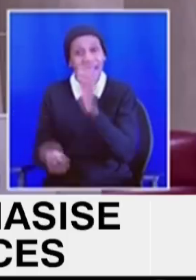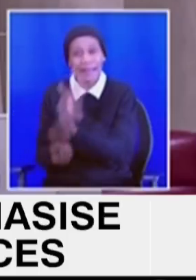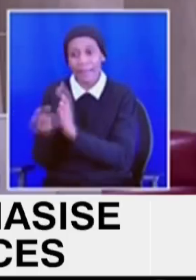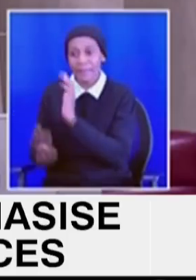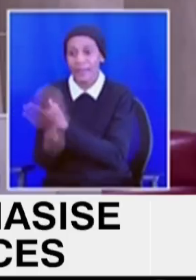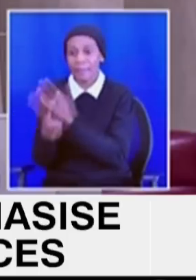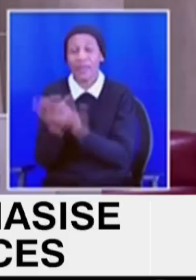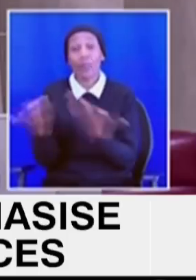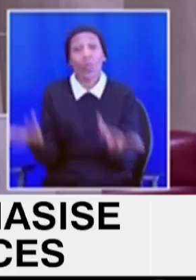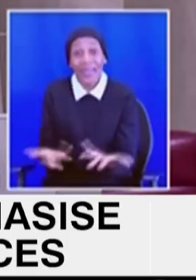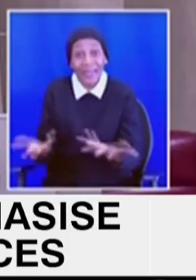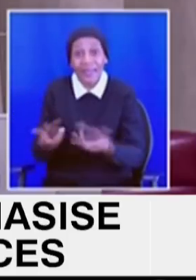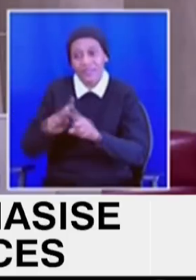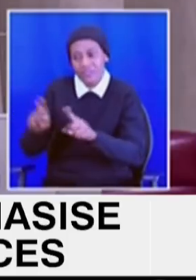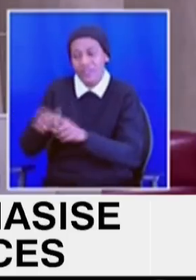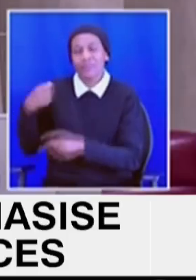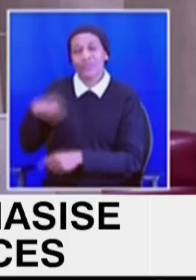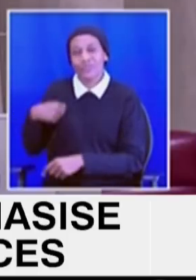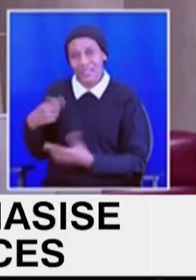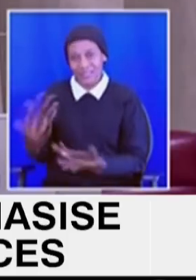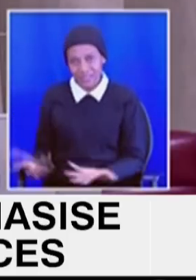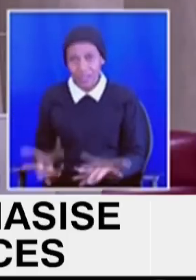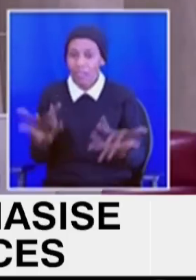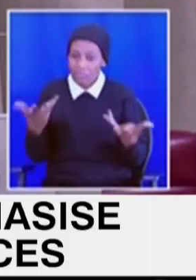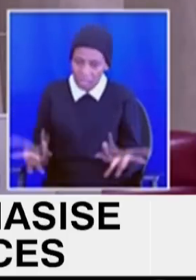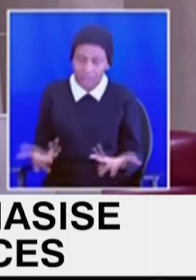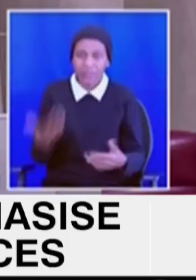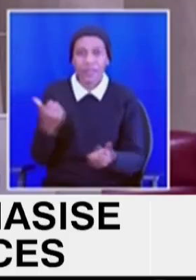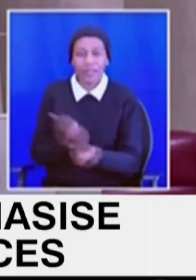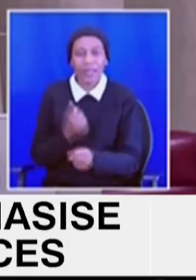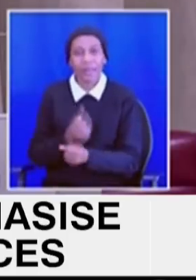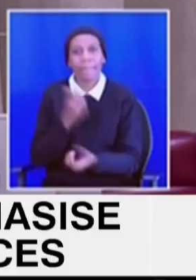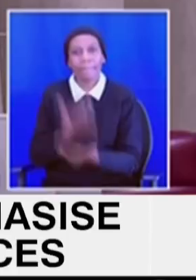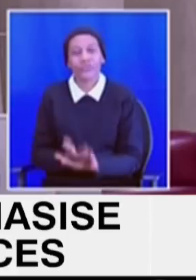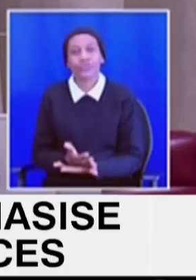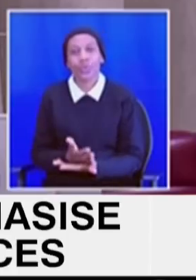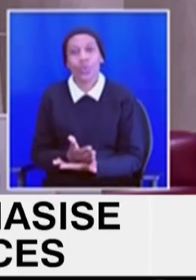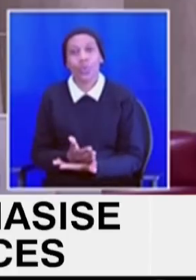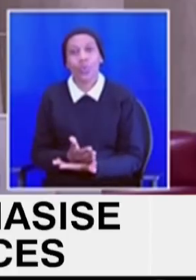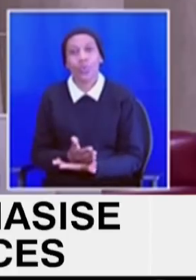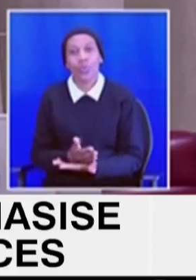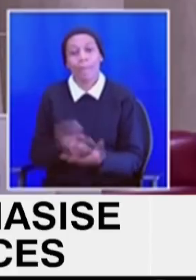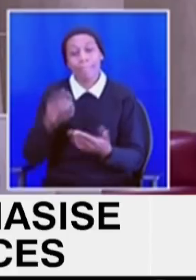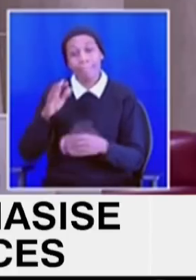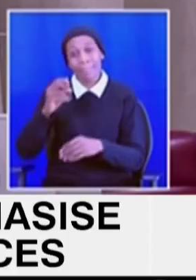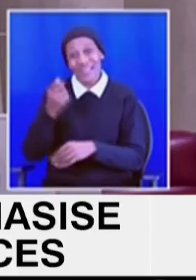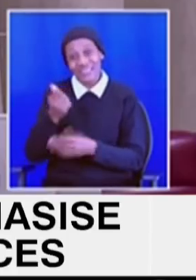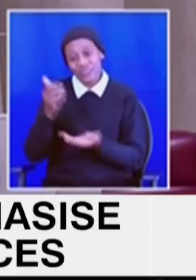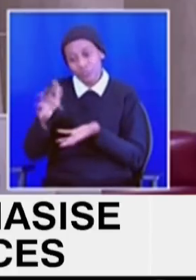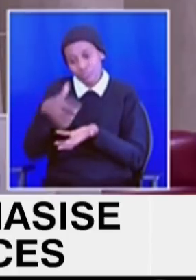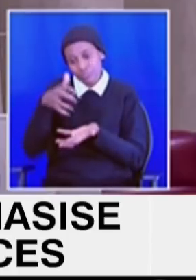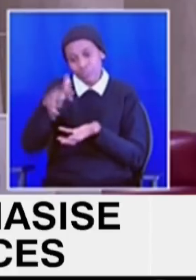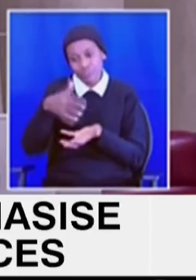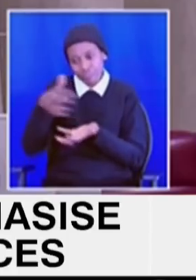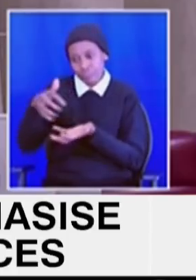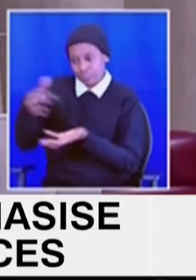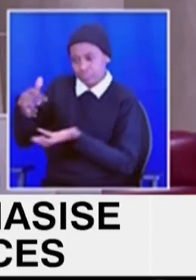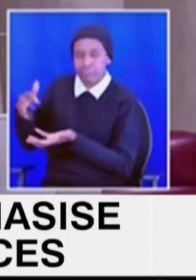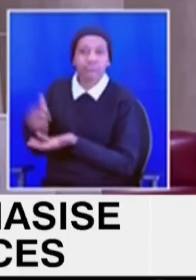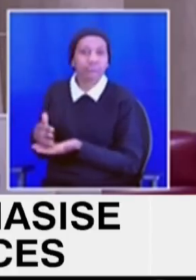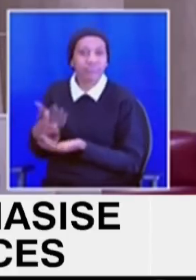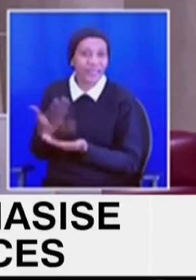municipalities, to create viable tax bases, to develop revenue for social